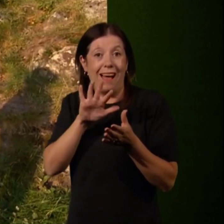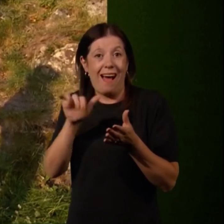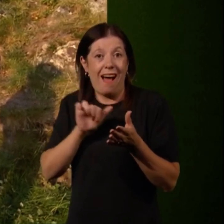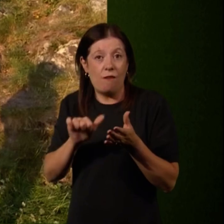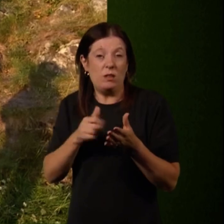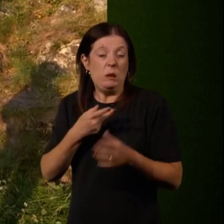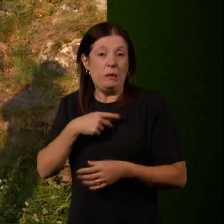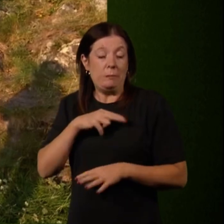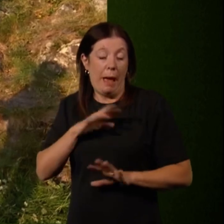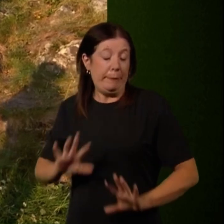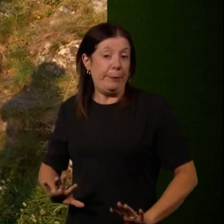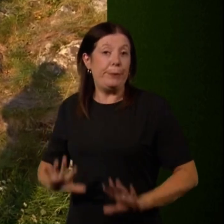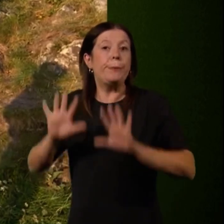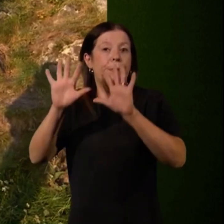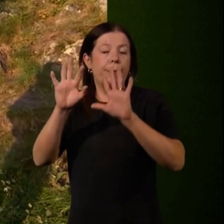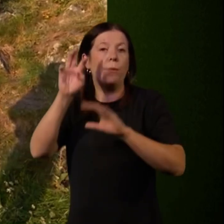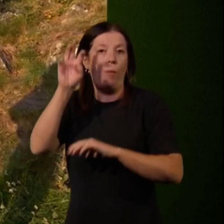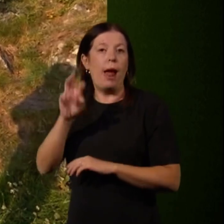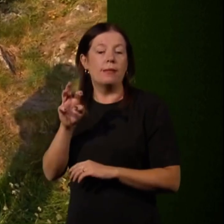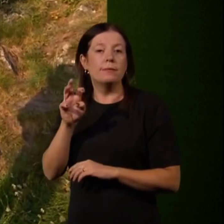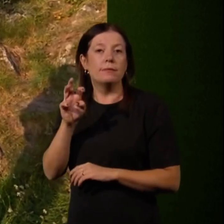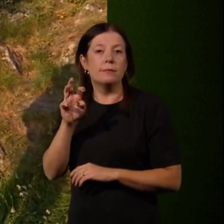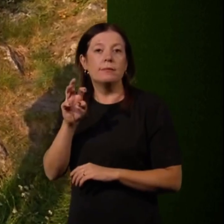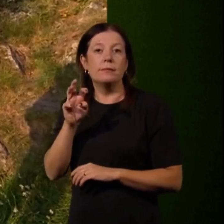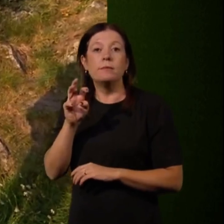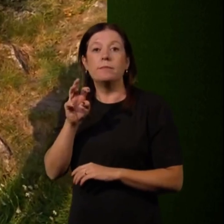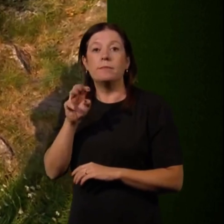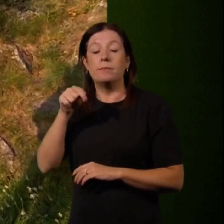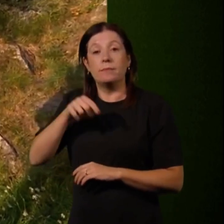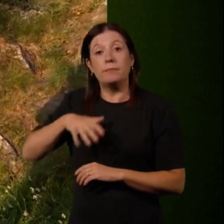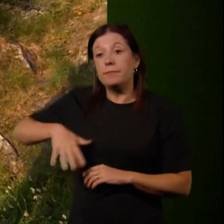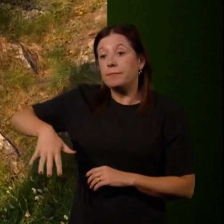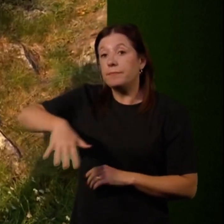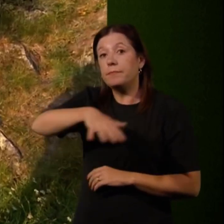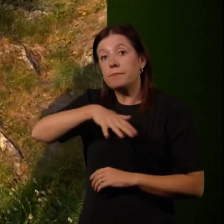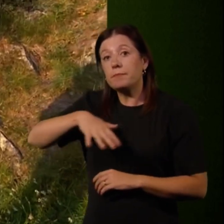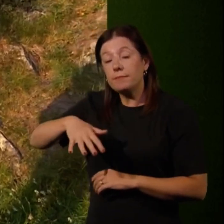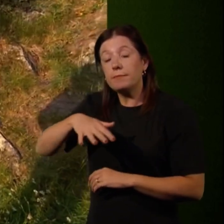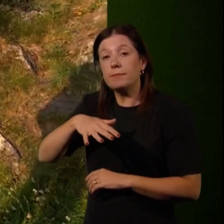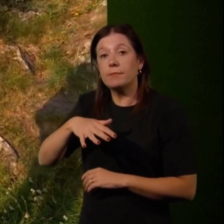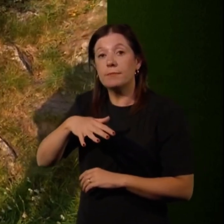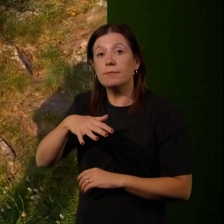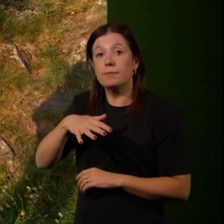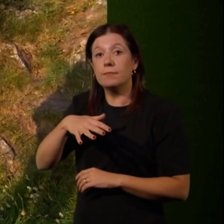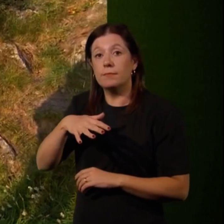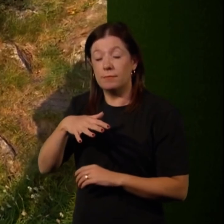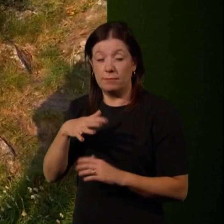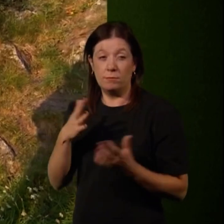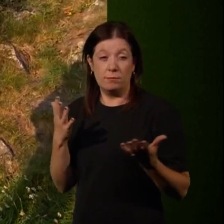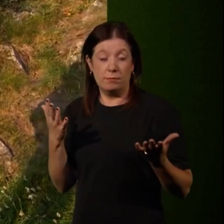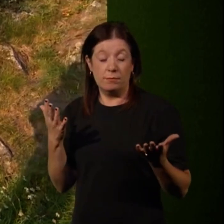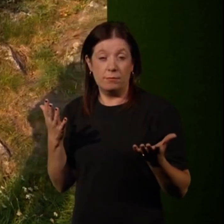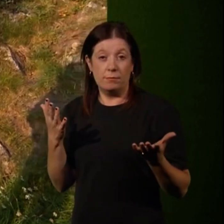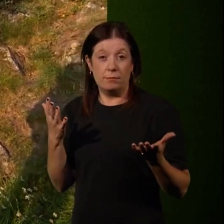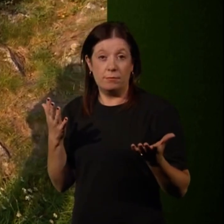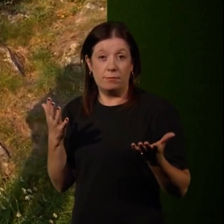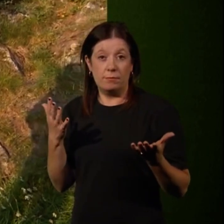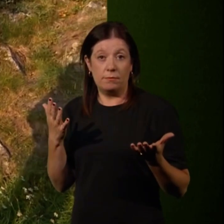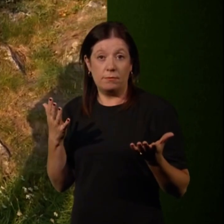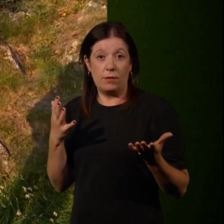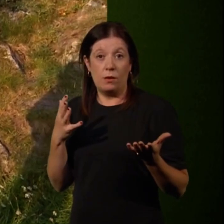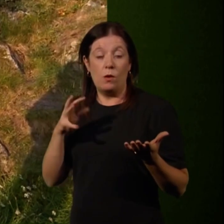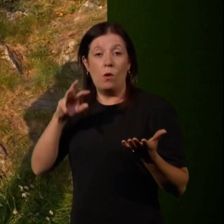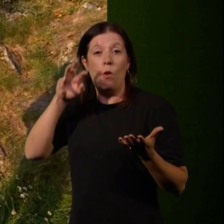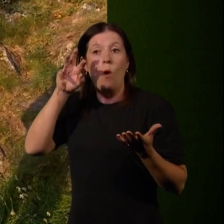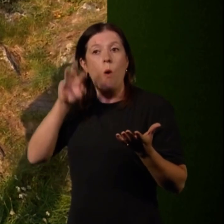to Spain. And the birds in Wales, this area in Eryri has up to 70%, in fact over 70% of